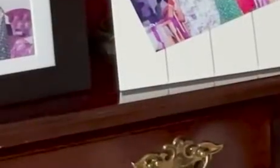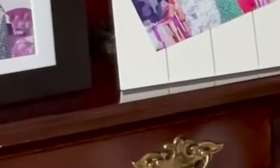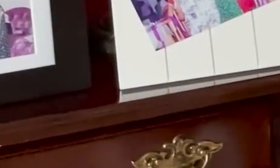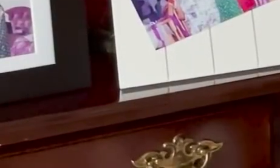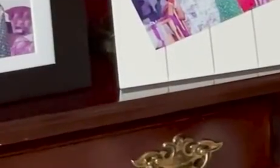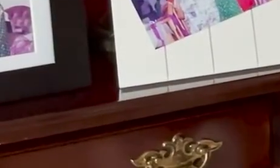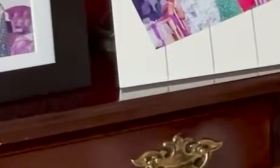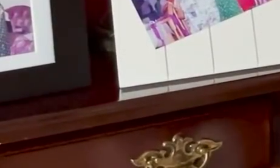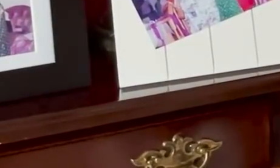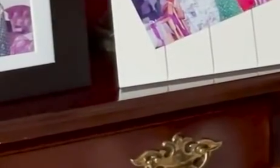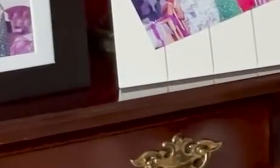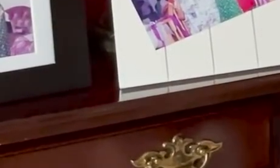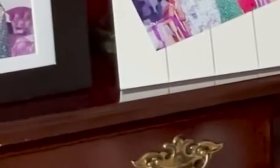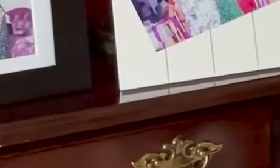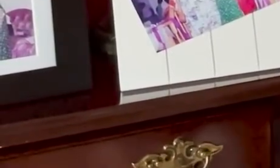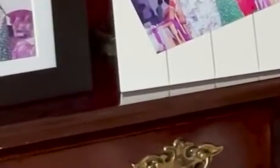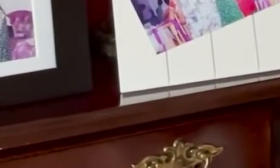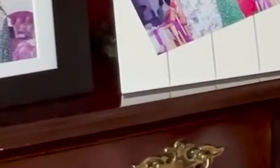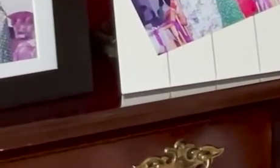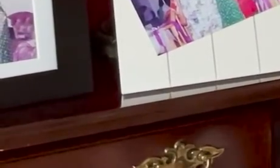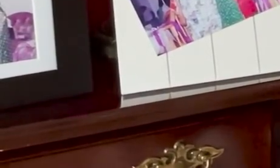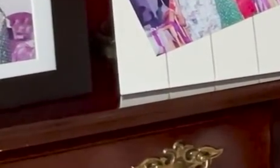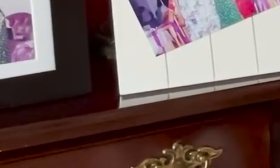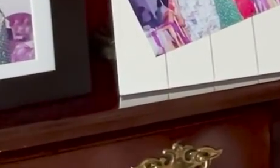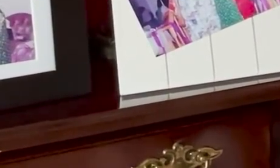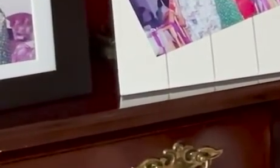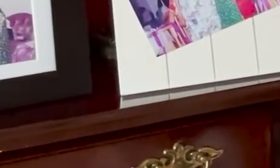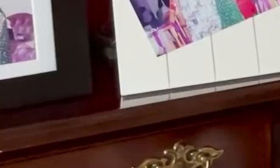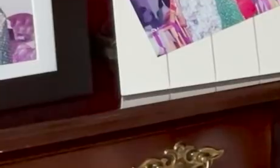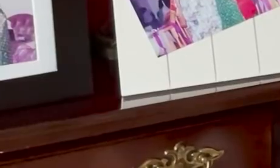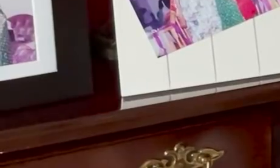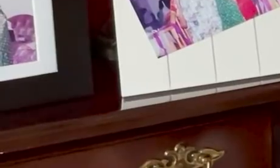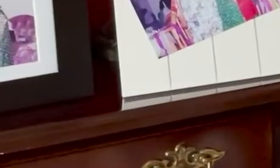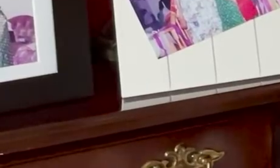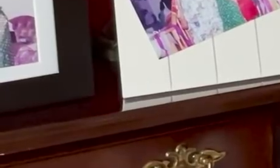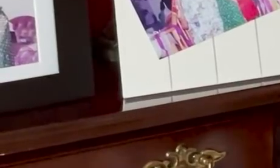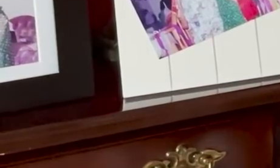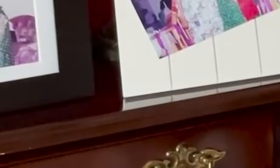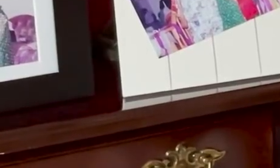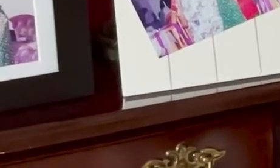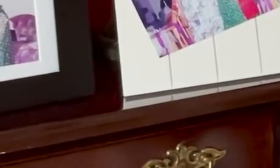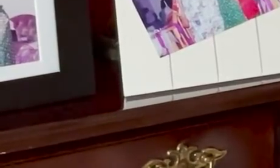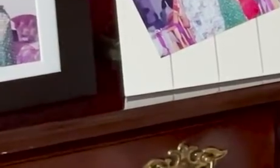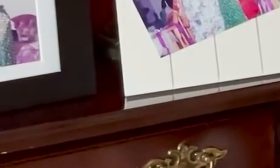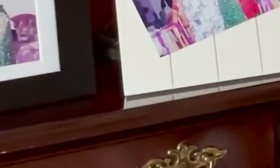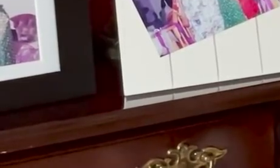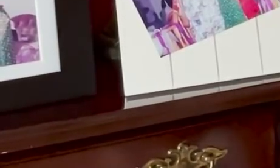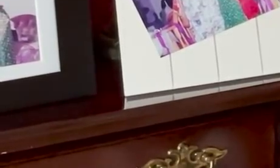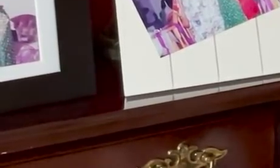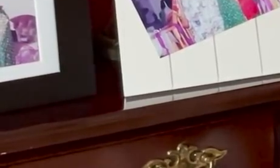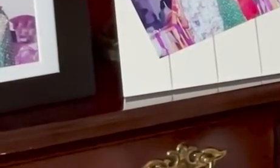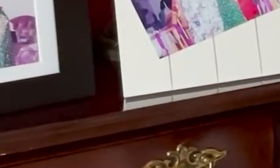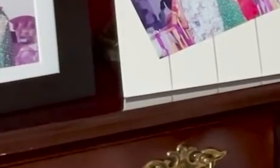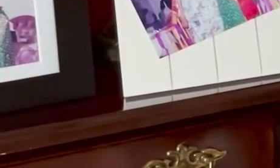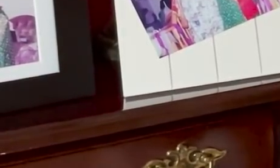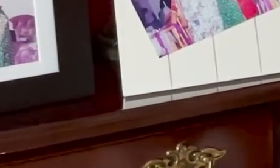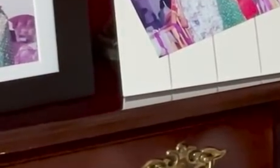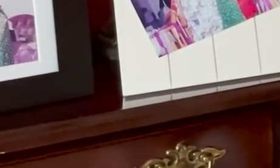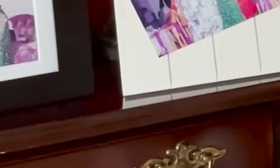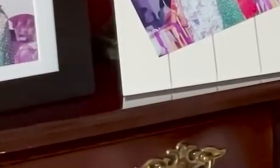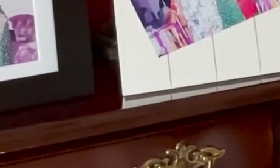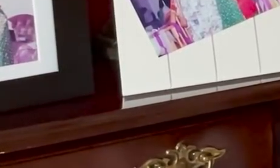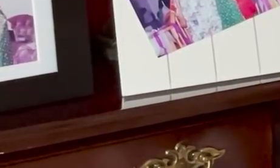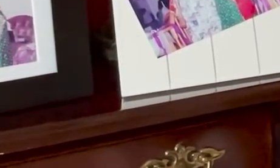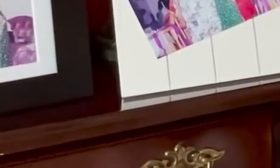On March 27th, 2020, I lost my mom. She passed away from cancer. She died 4 days